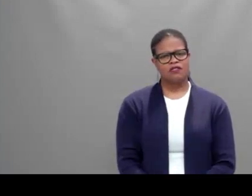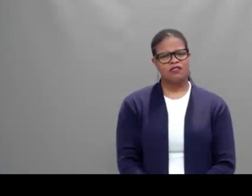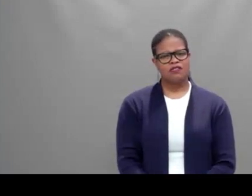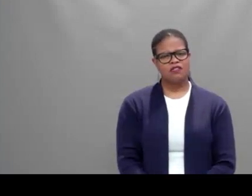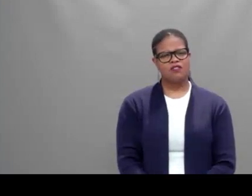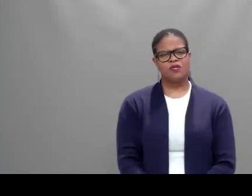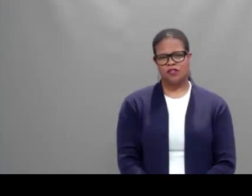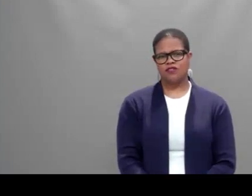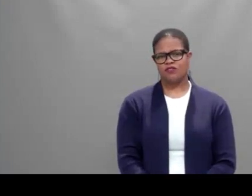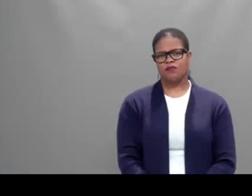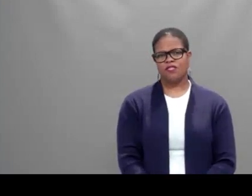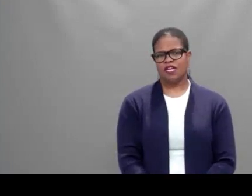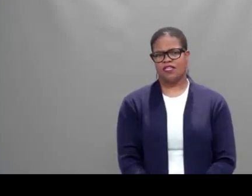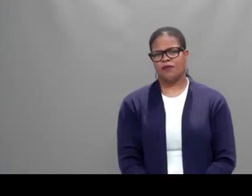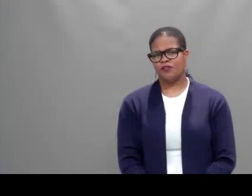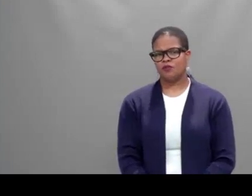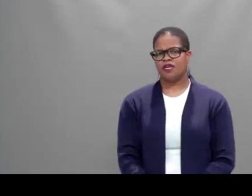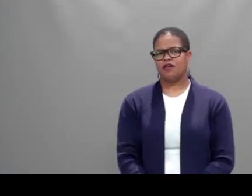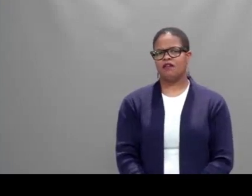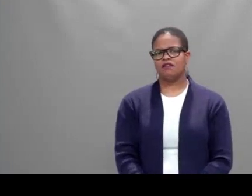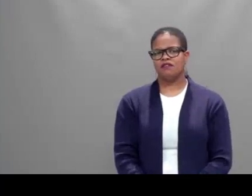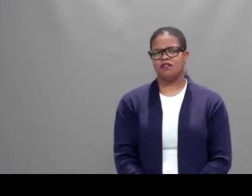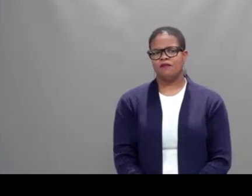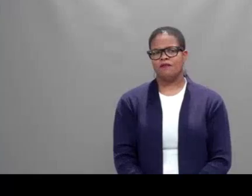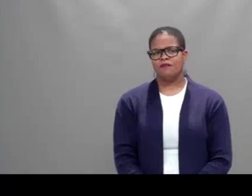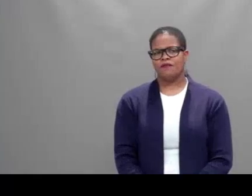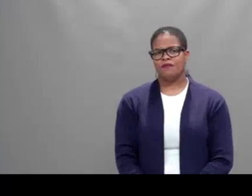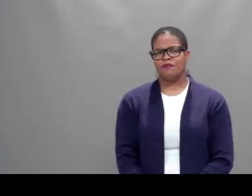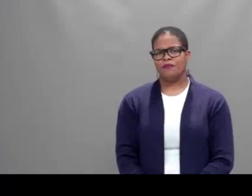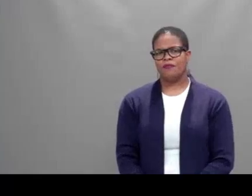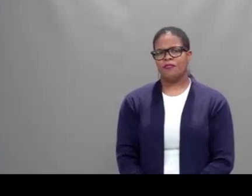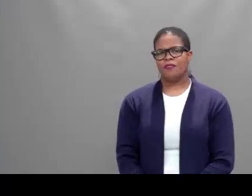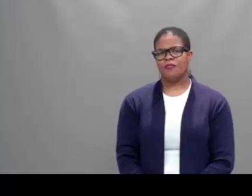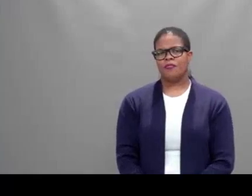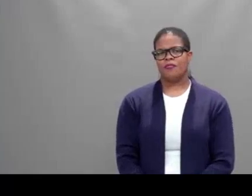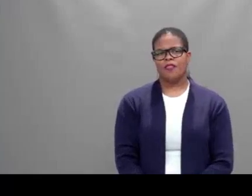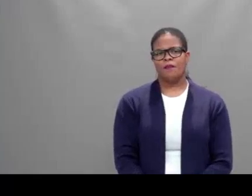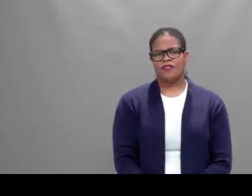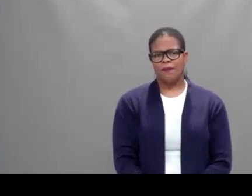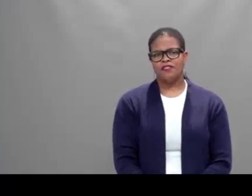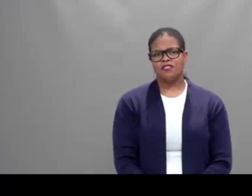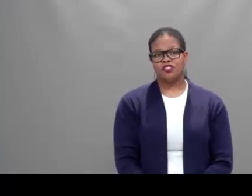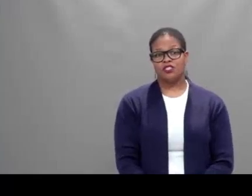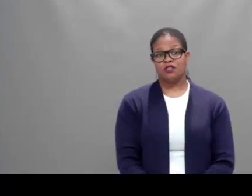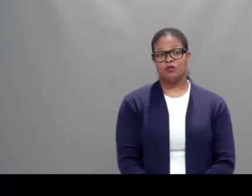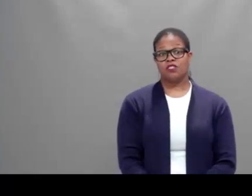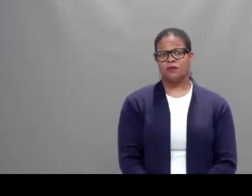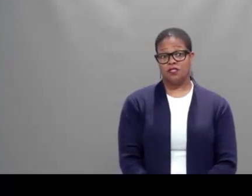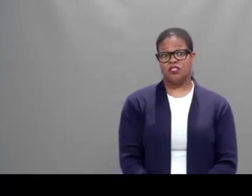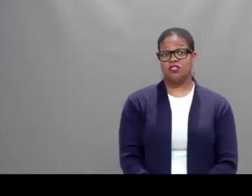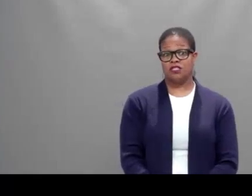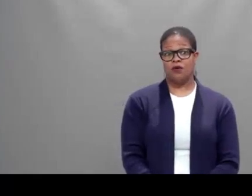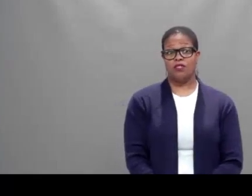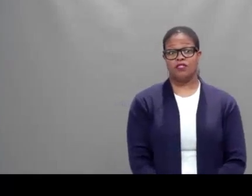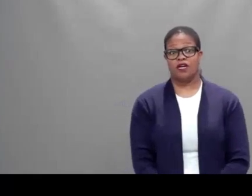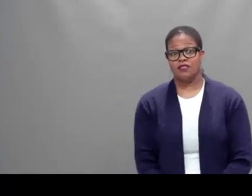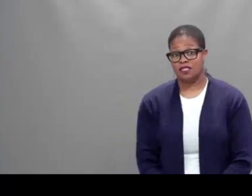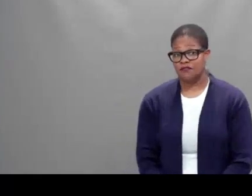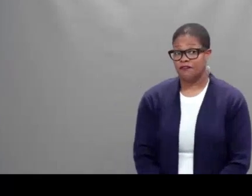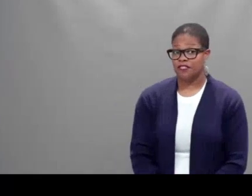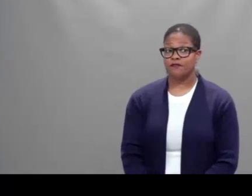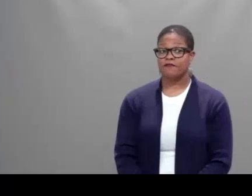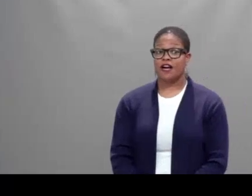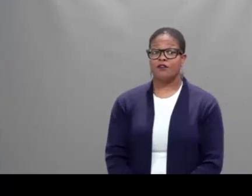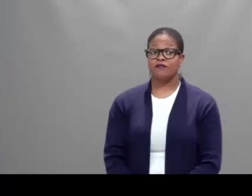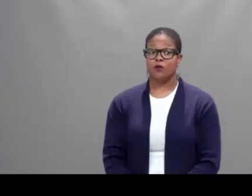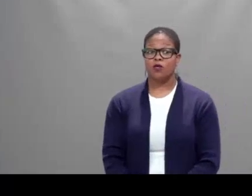Pierce or something like that. Pierce Bell. Bill. But that position was the position that was